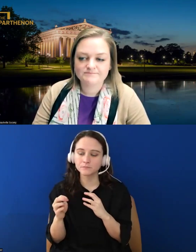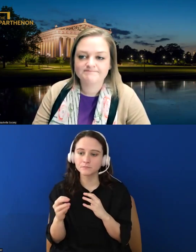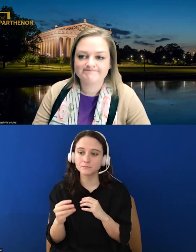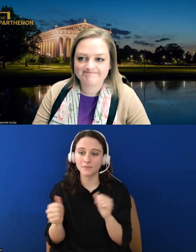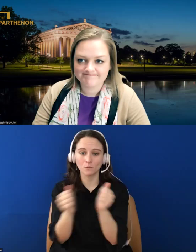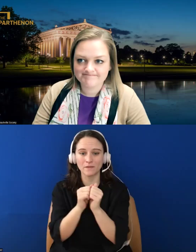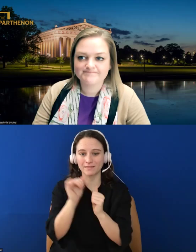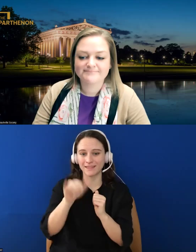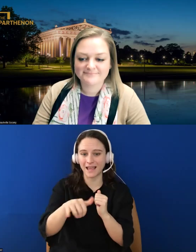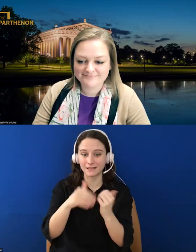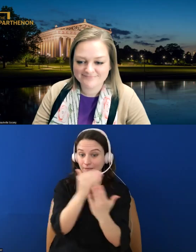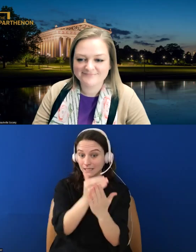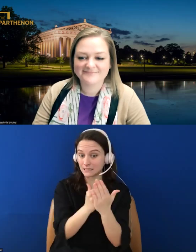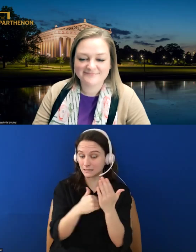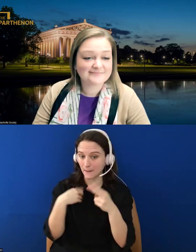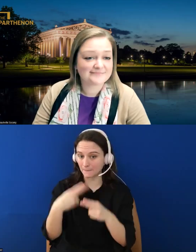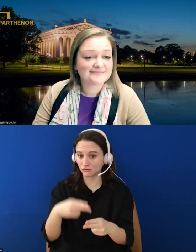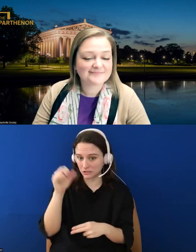in this list, the list that I mentioned,